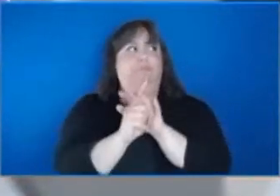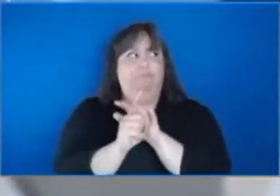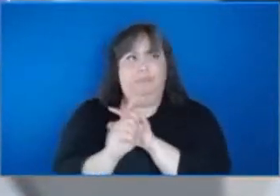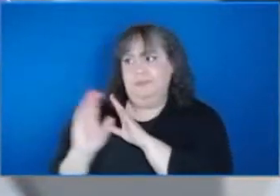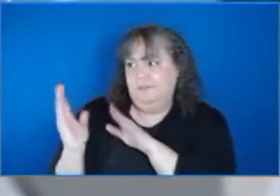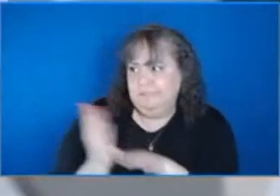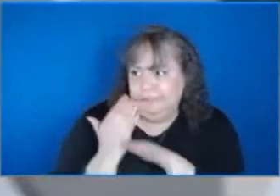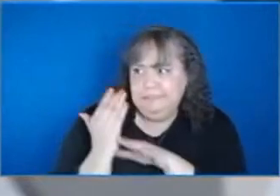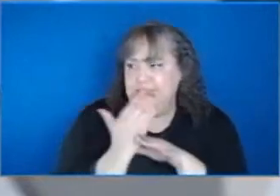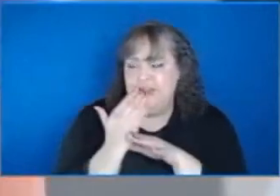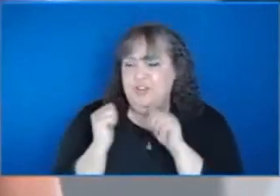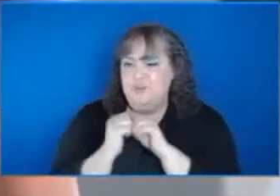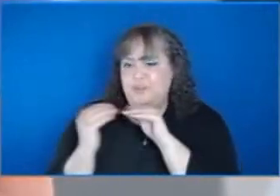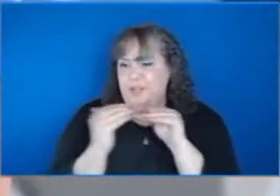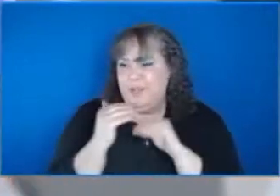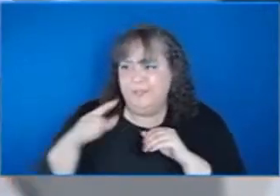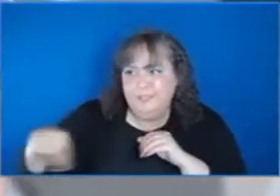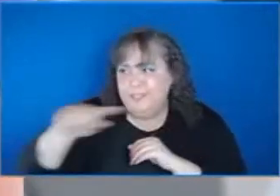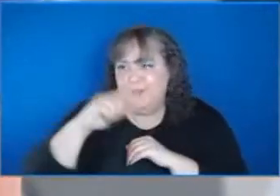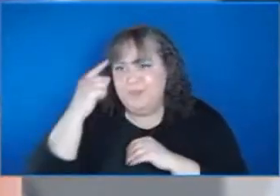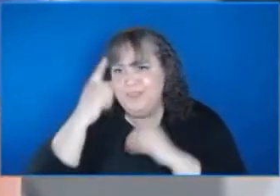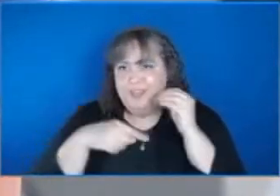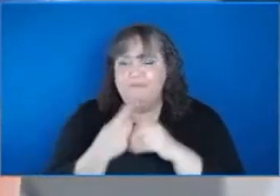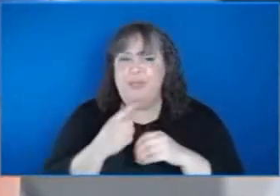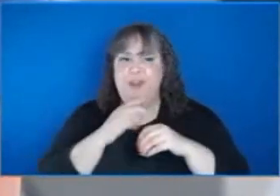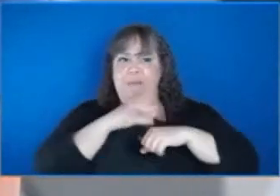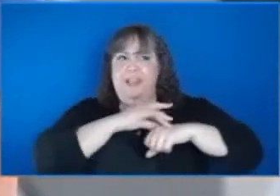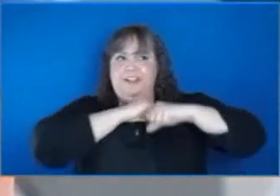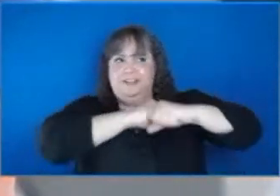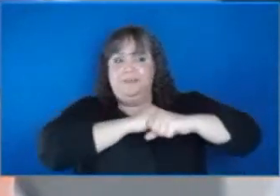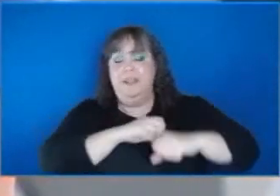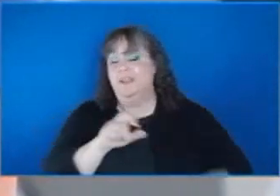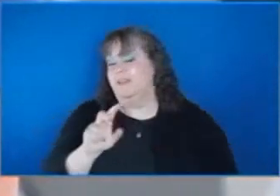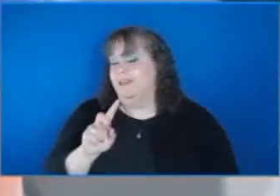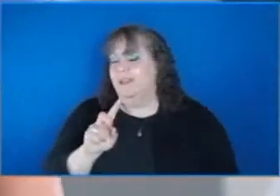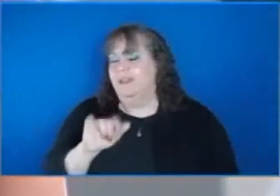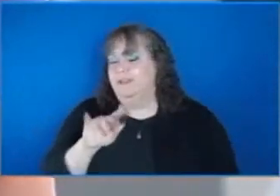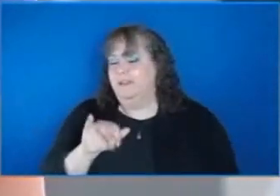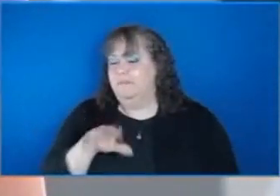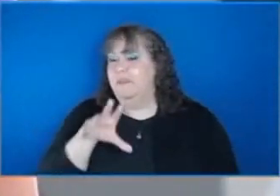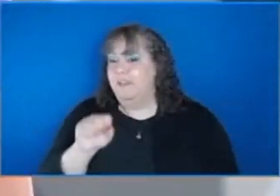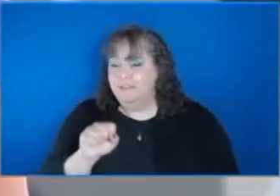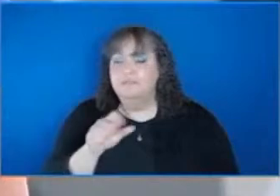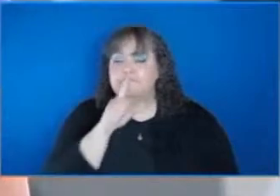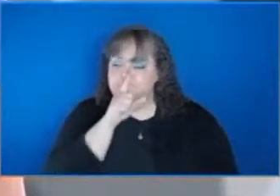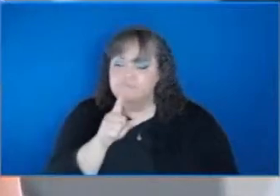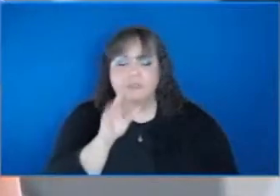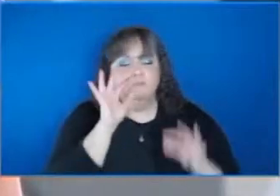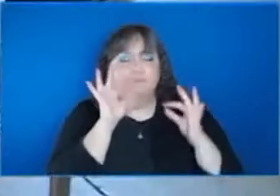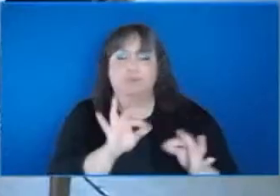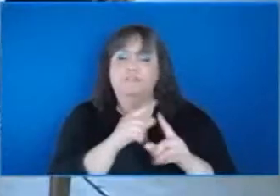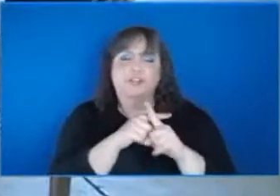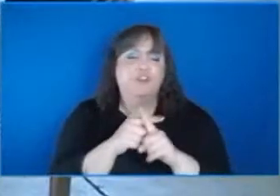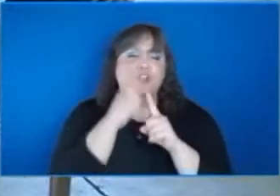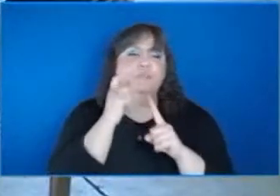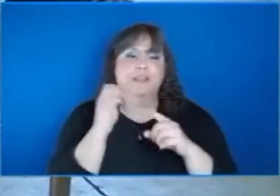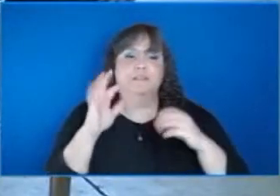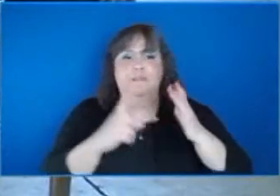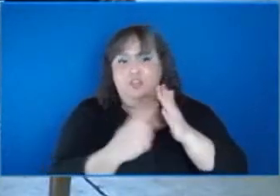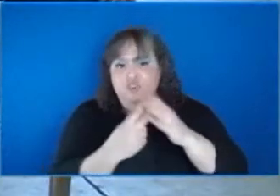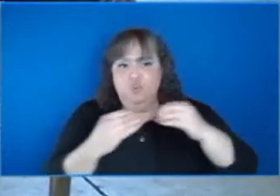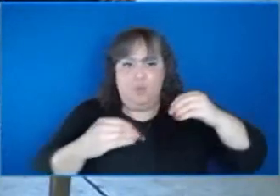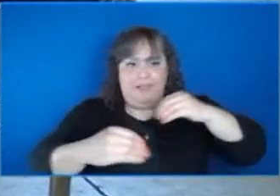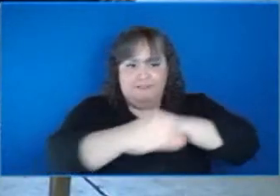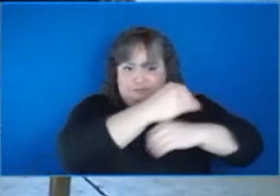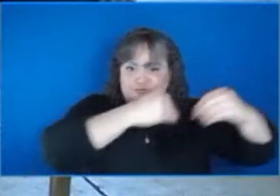about planetary defense, and Didymos is just the ideal target because of this double asteroid nature. Nancy, do you want to talk for just a minute about how we know it's